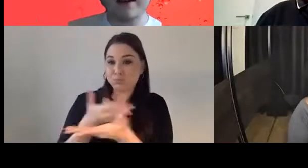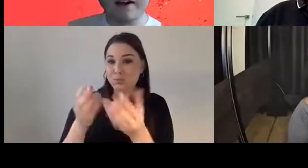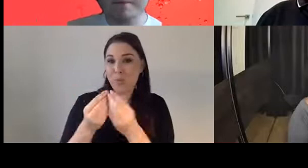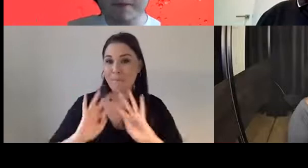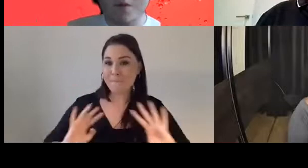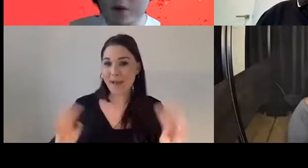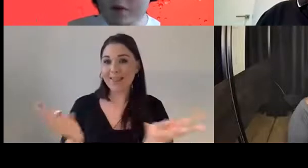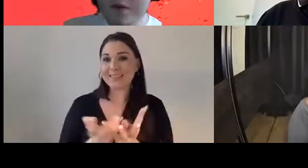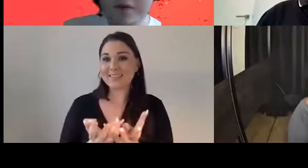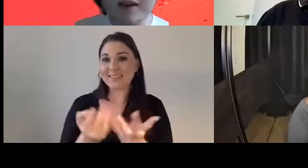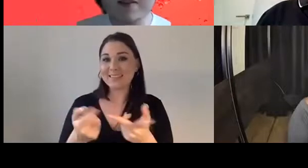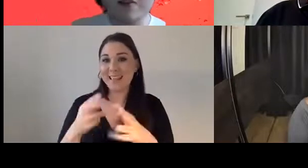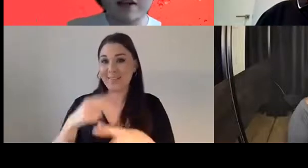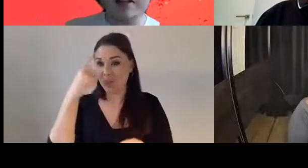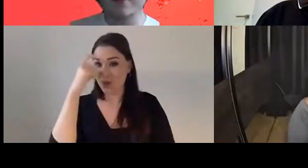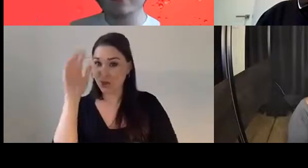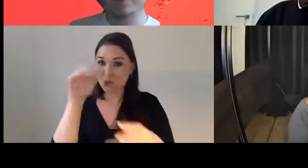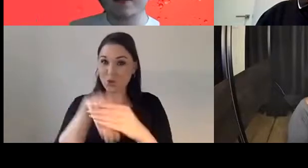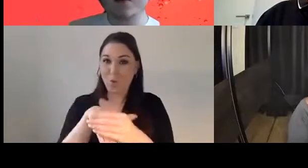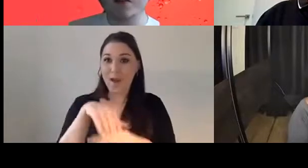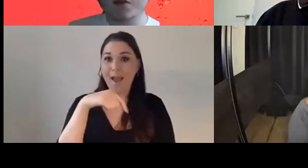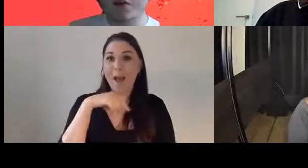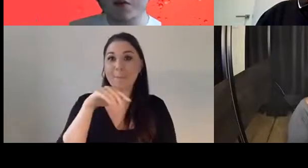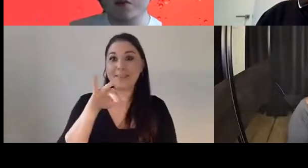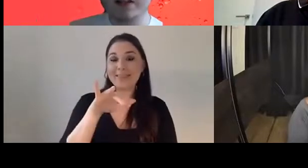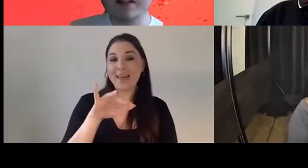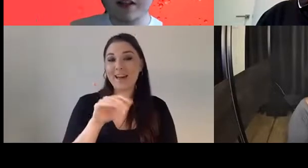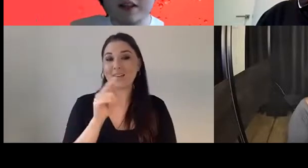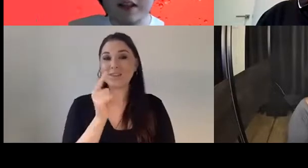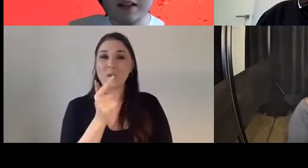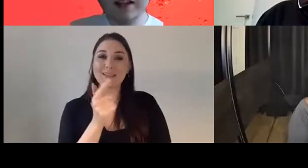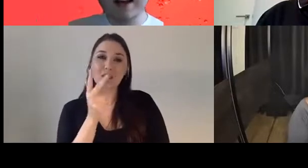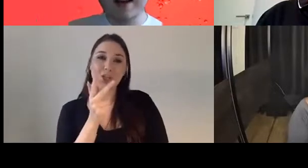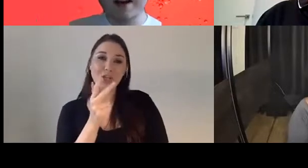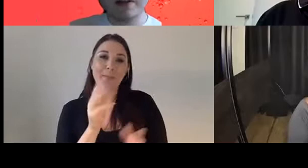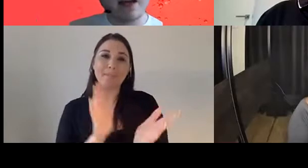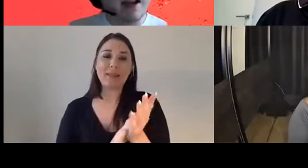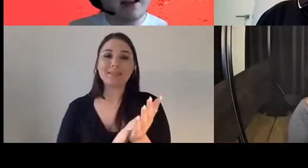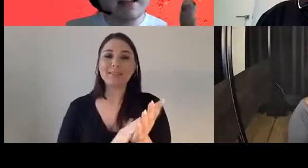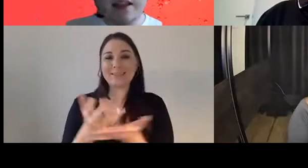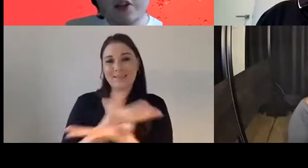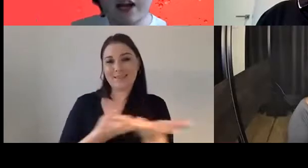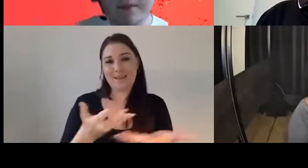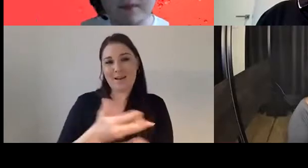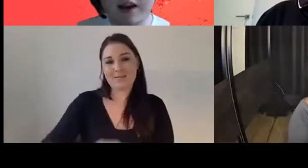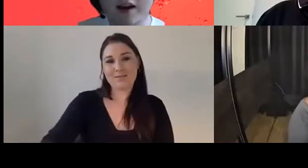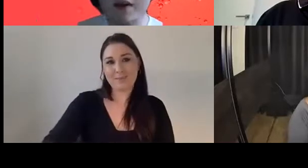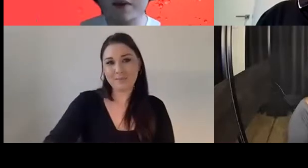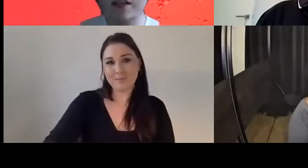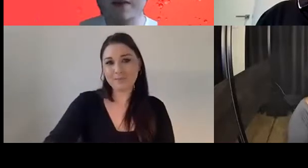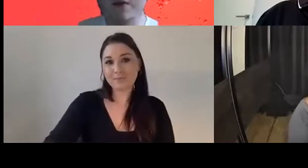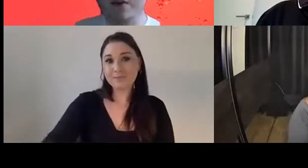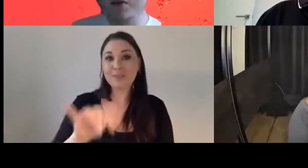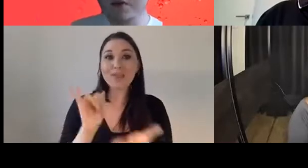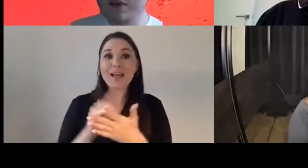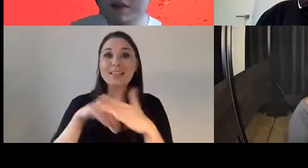us. I'll be on there for the next 20 to 30 minutes as well to talk about what we've been discussing. But yeah, that is in the chat. That'll